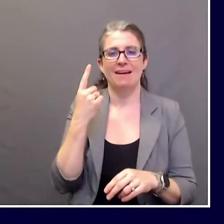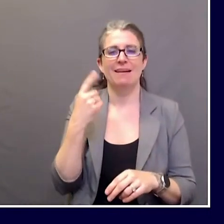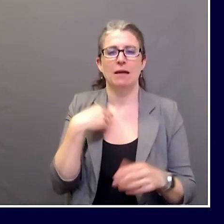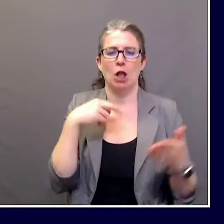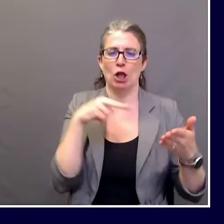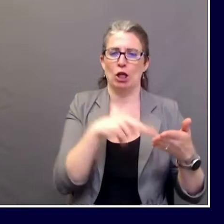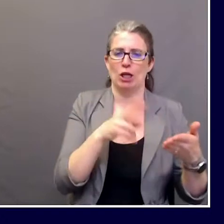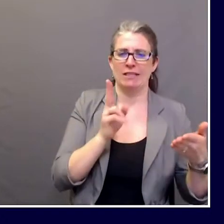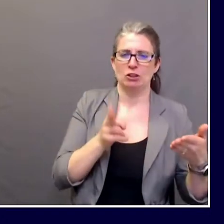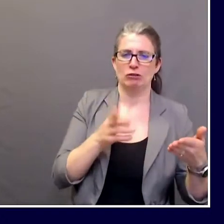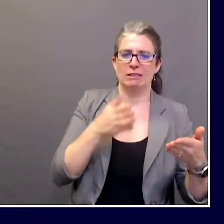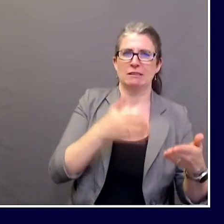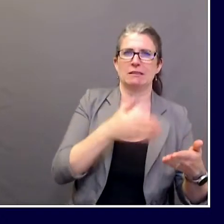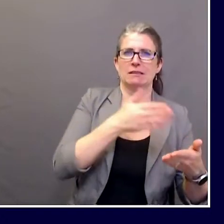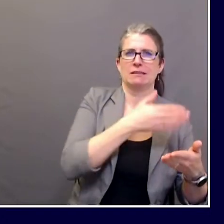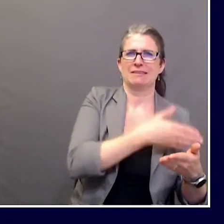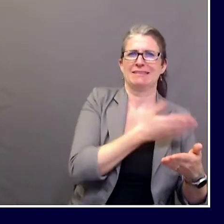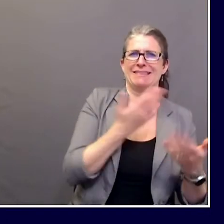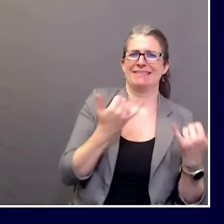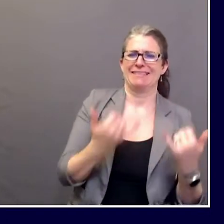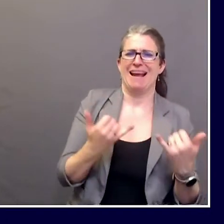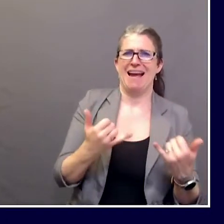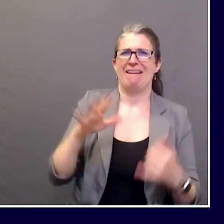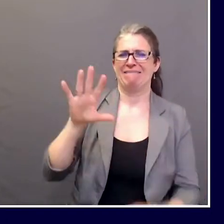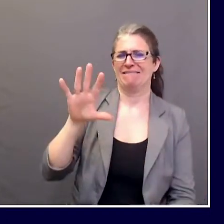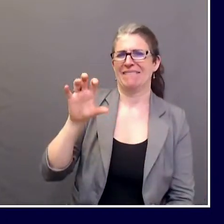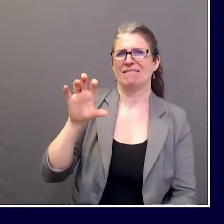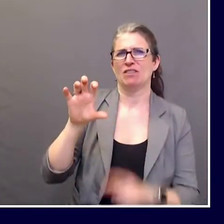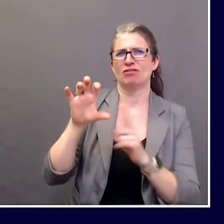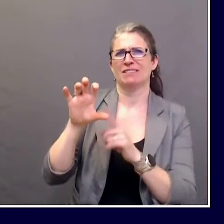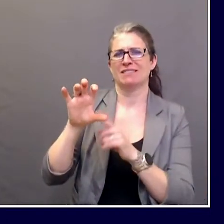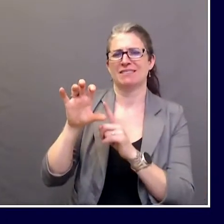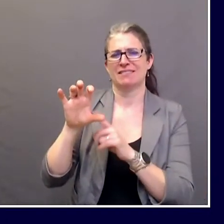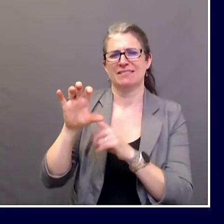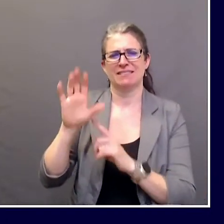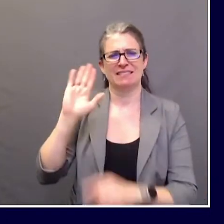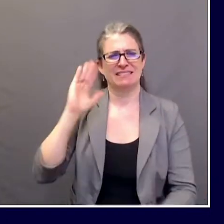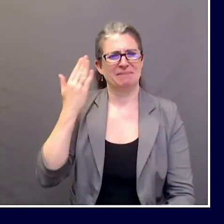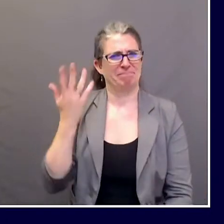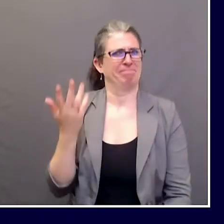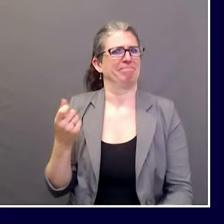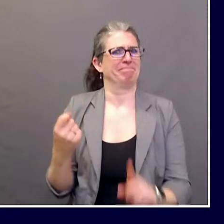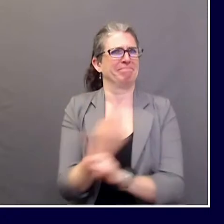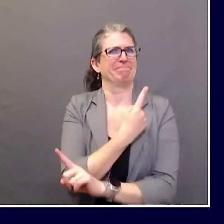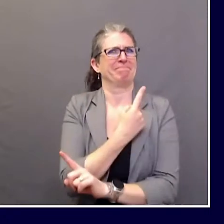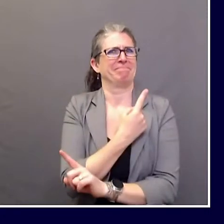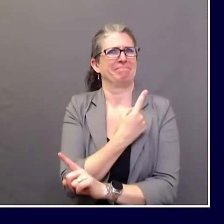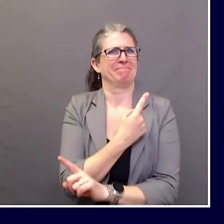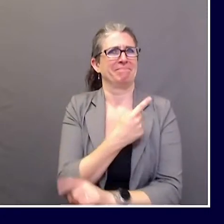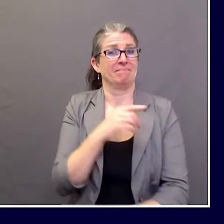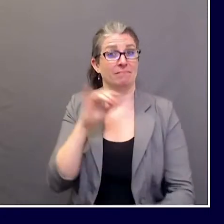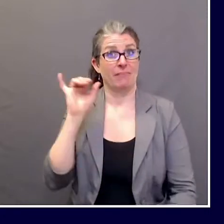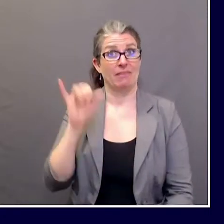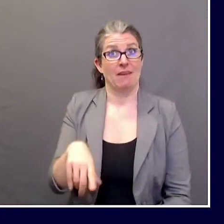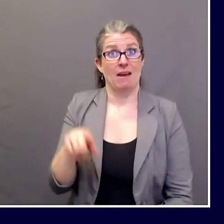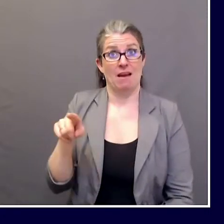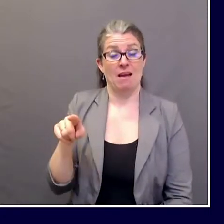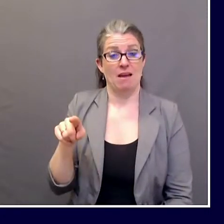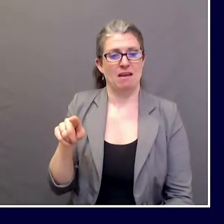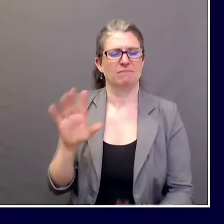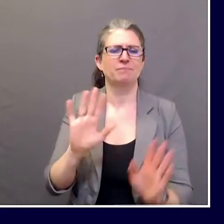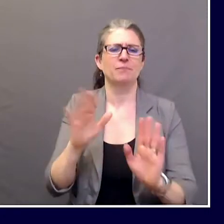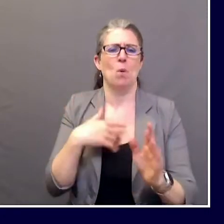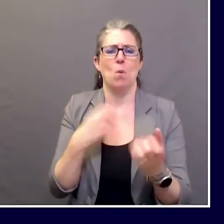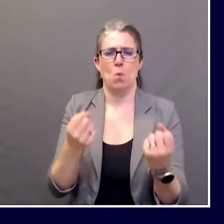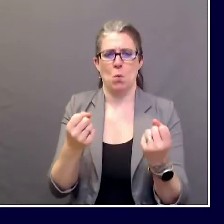that we're not getting sort of the 24-hour reporting, what are you seeing for trends in terms of cases? Are we going up? Are we going down? Are there